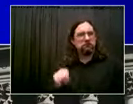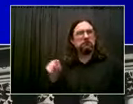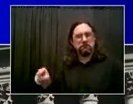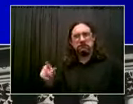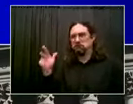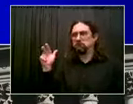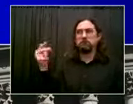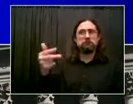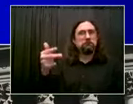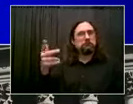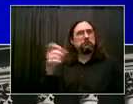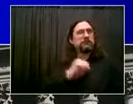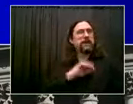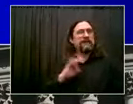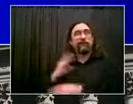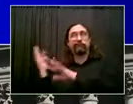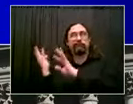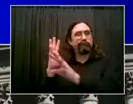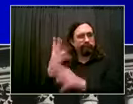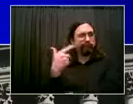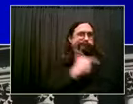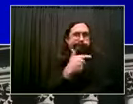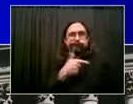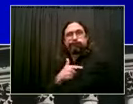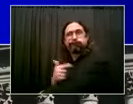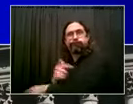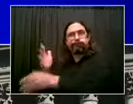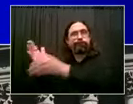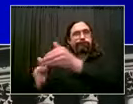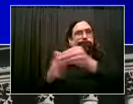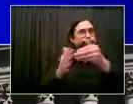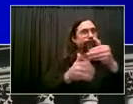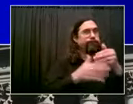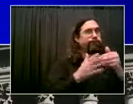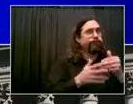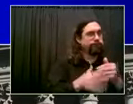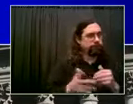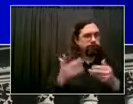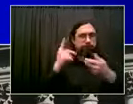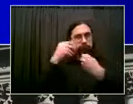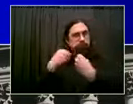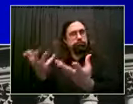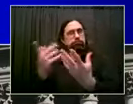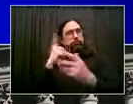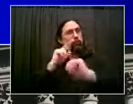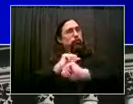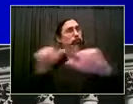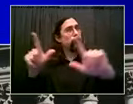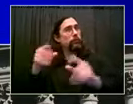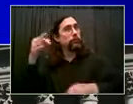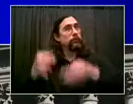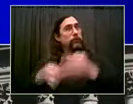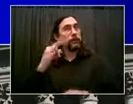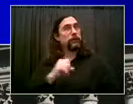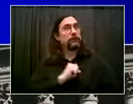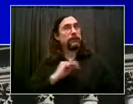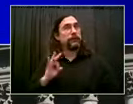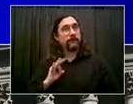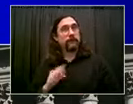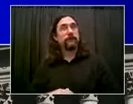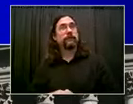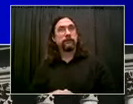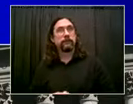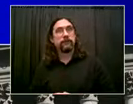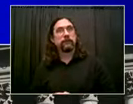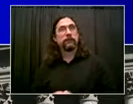system, getting the court system up and running fully is key to making New York City safe this summer, is key to addressing gun violence. So this is